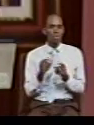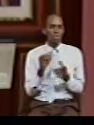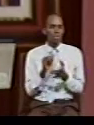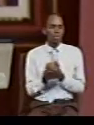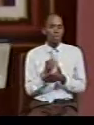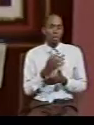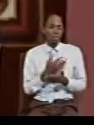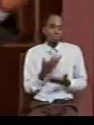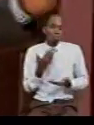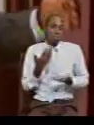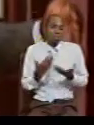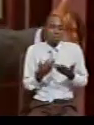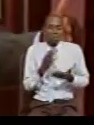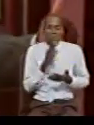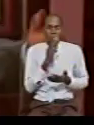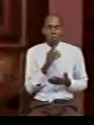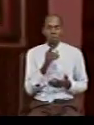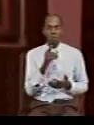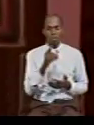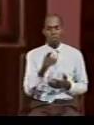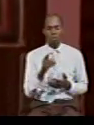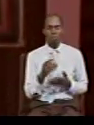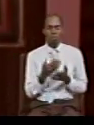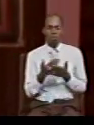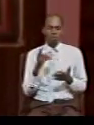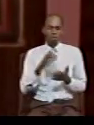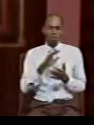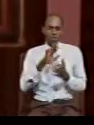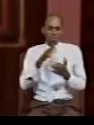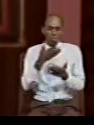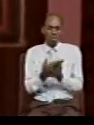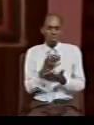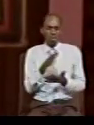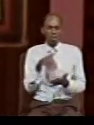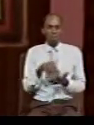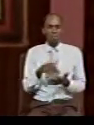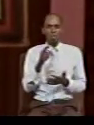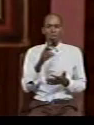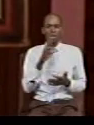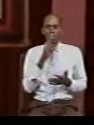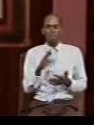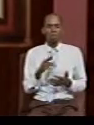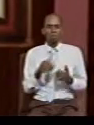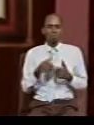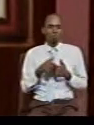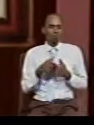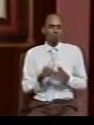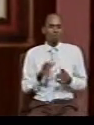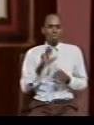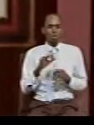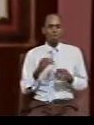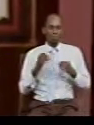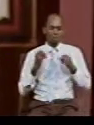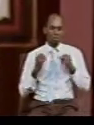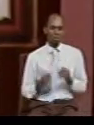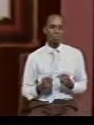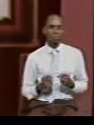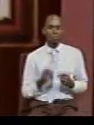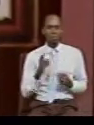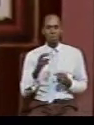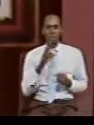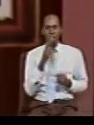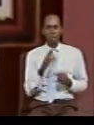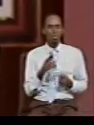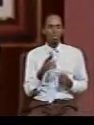you, before you get to the middle, you're losing your breath and losing your strength. You are weary,